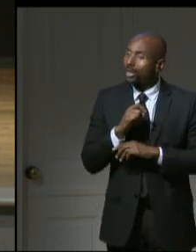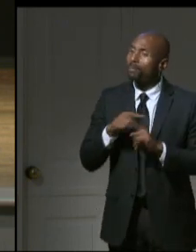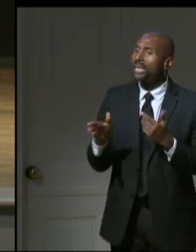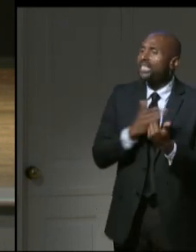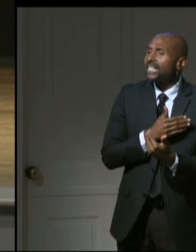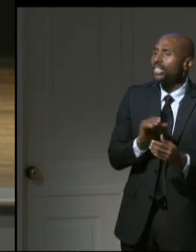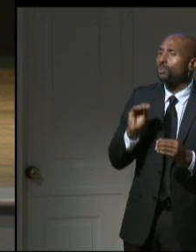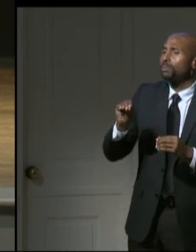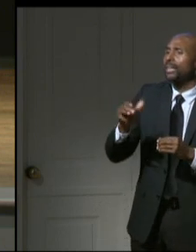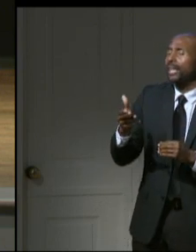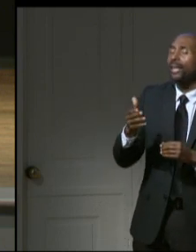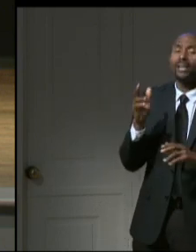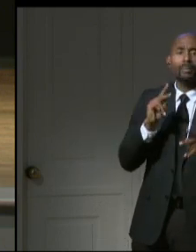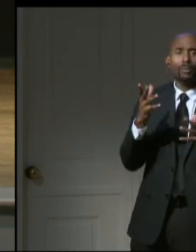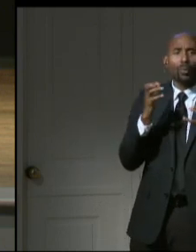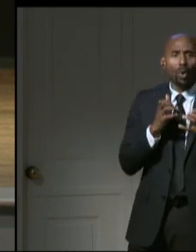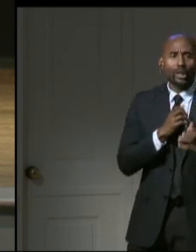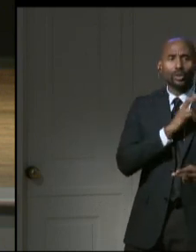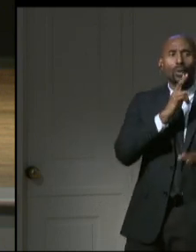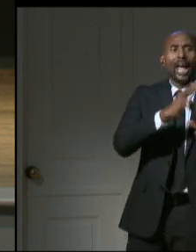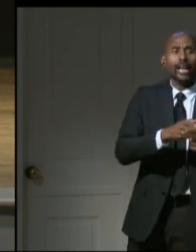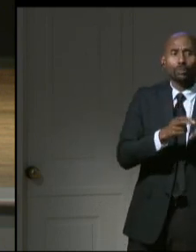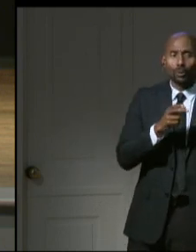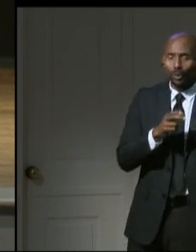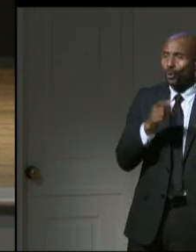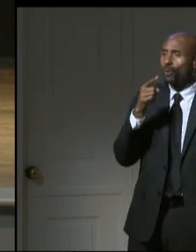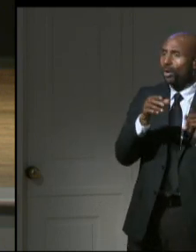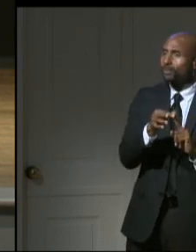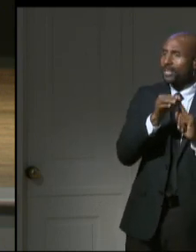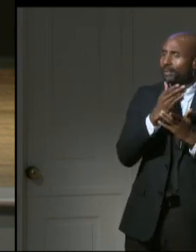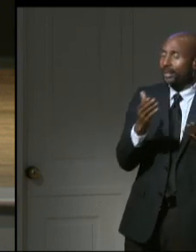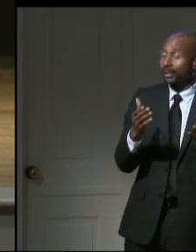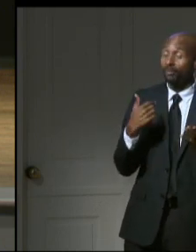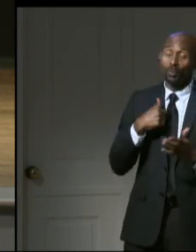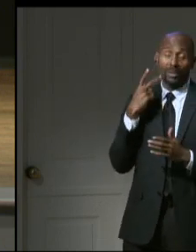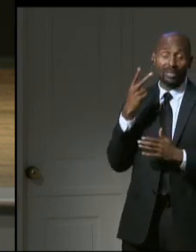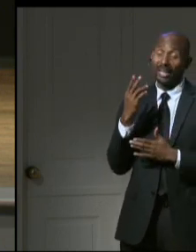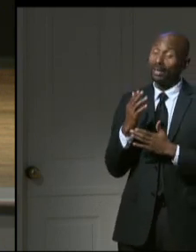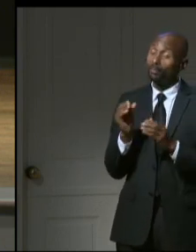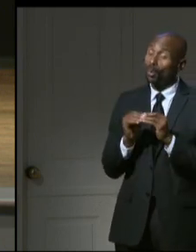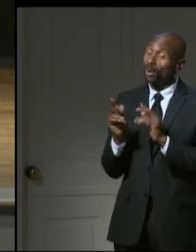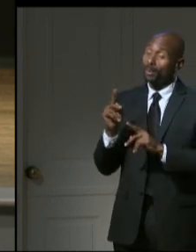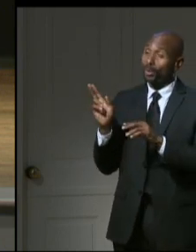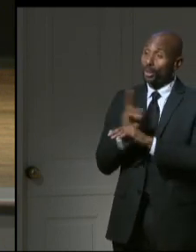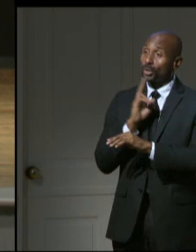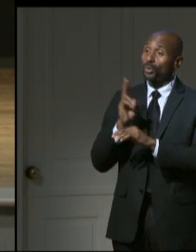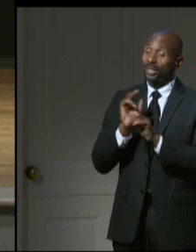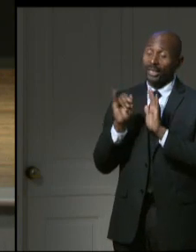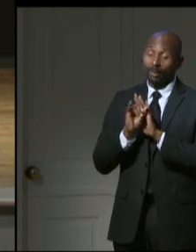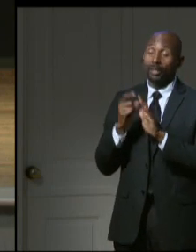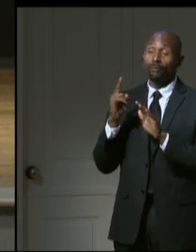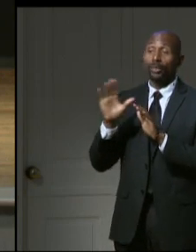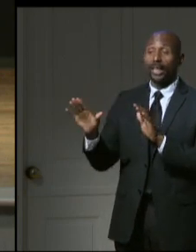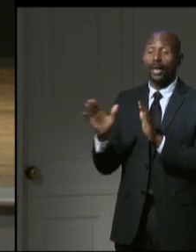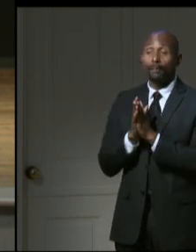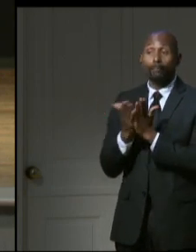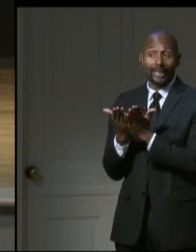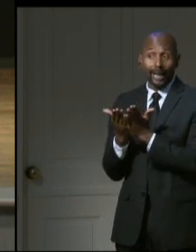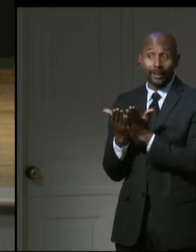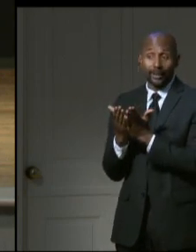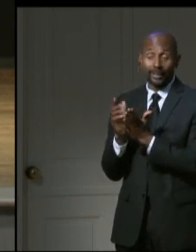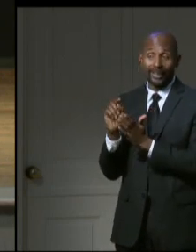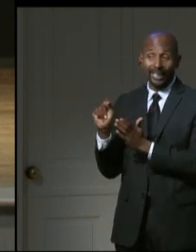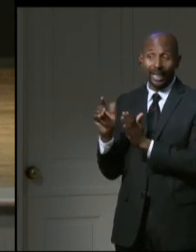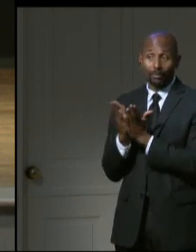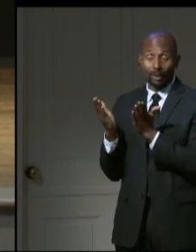different things. So we're seeing more people, are taking our images for textbooks and things, and we even